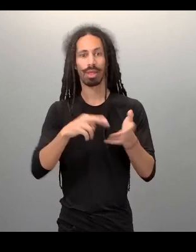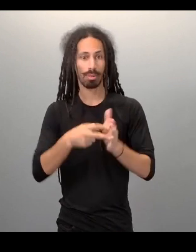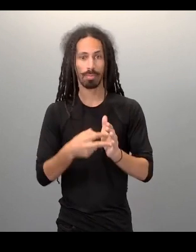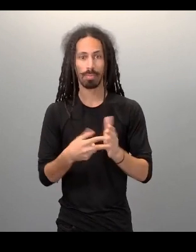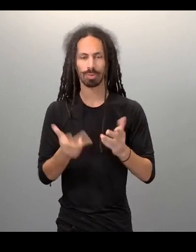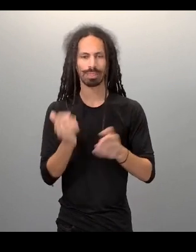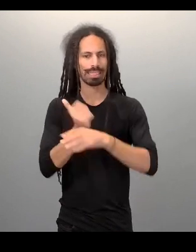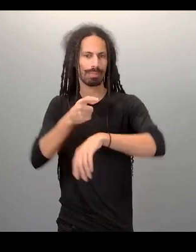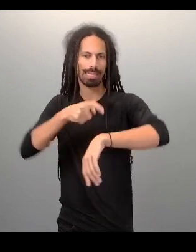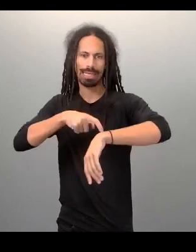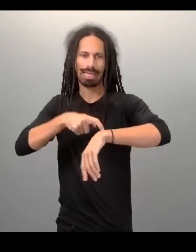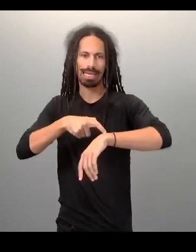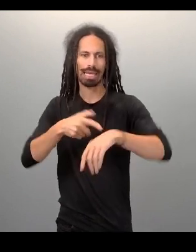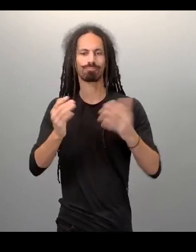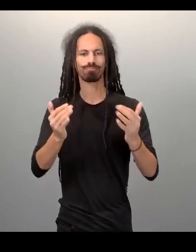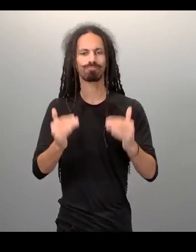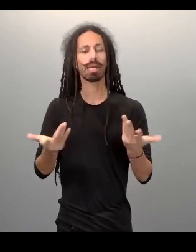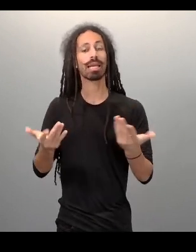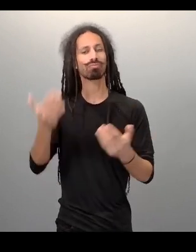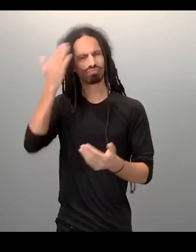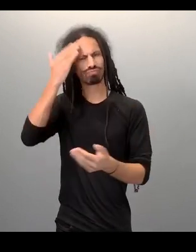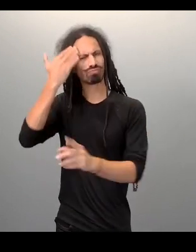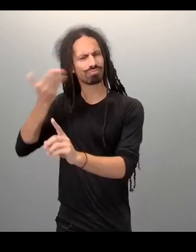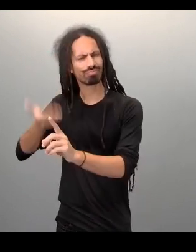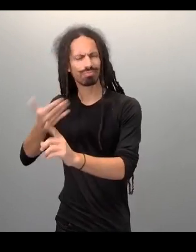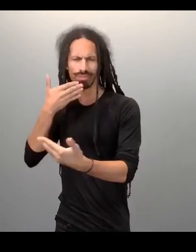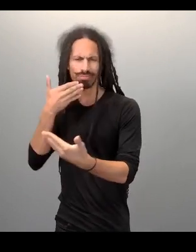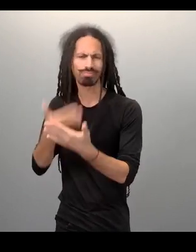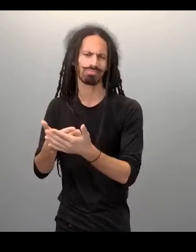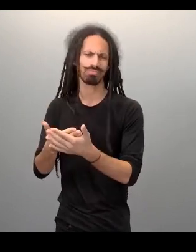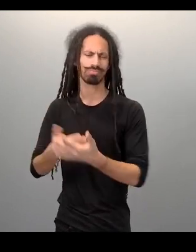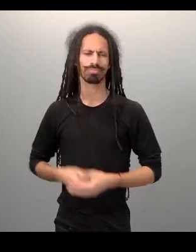lunch, and you likely know your friend well.